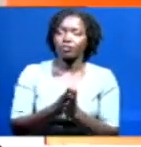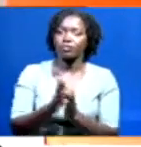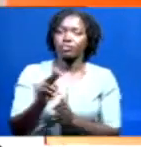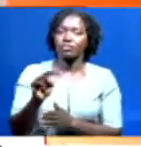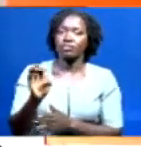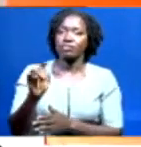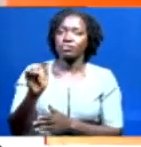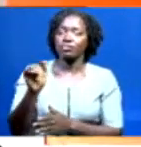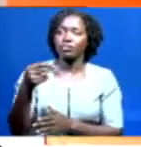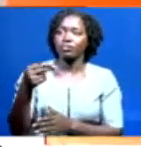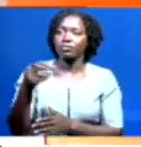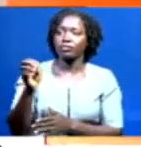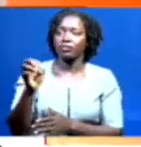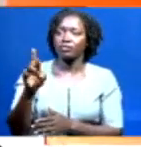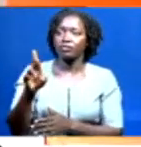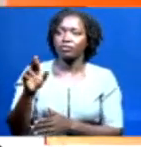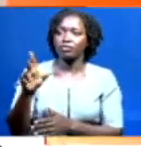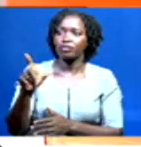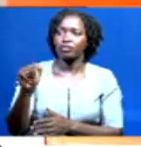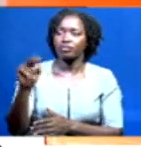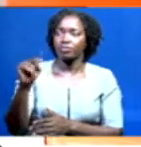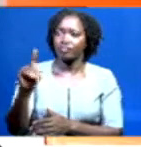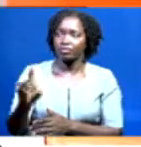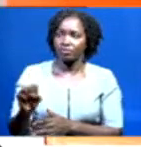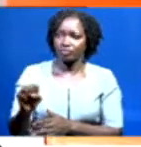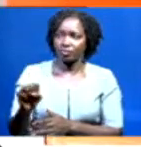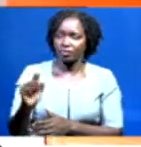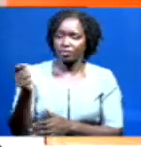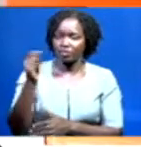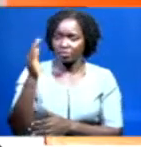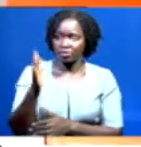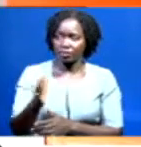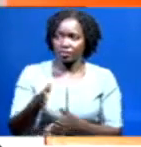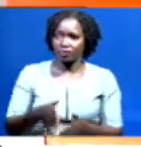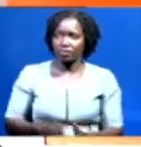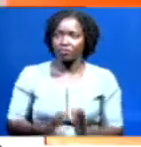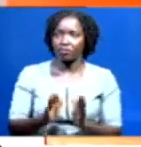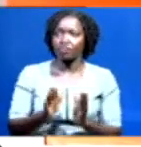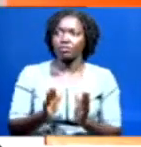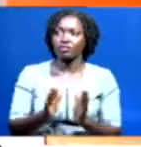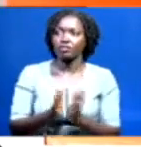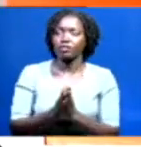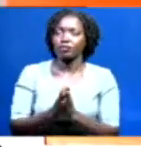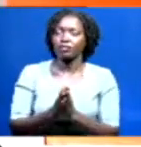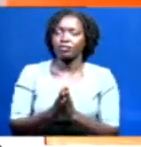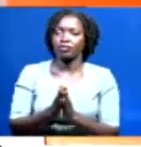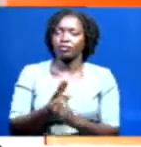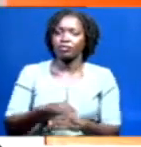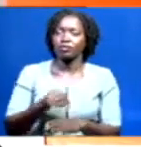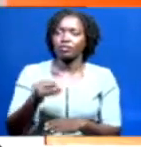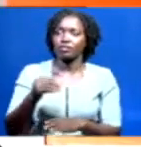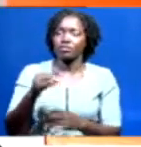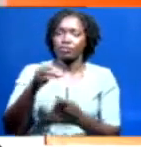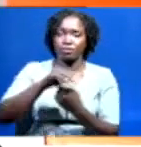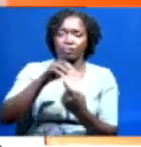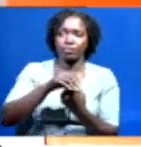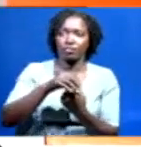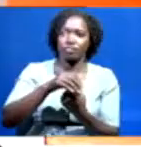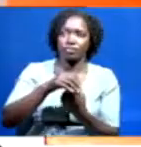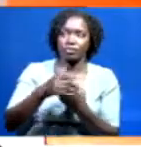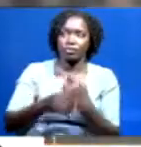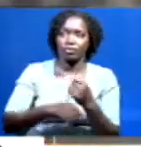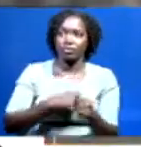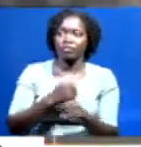Kenyan-born Bahrainian Eunice Chuma and Belgium-based Abdi Bashir were crowned the champions of this